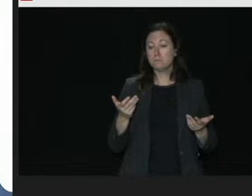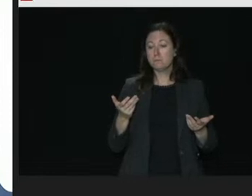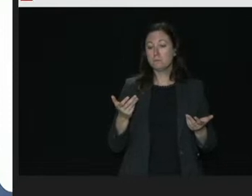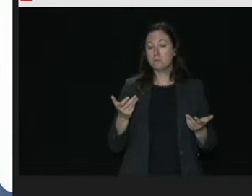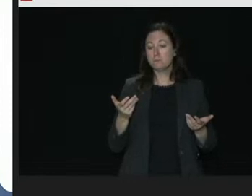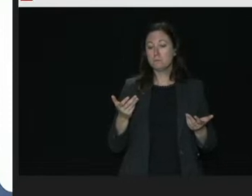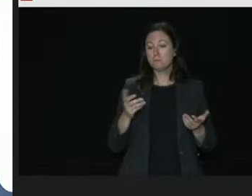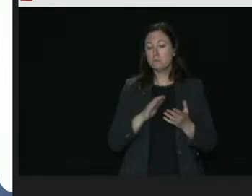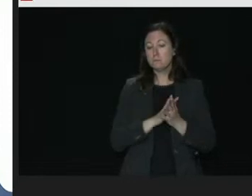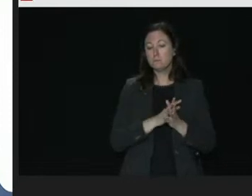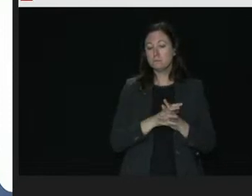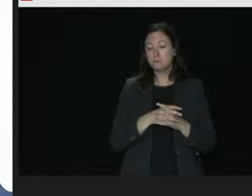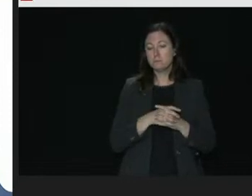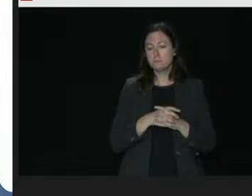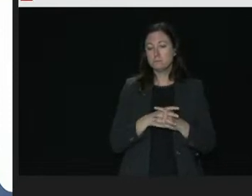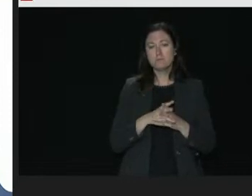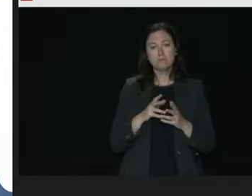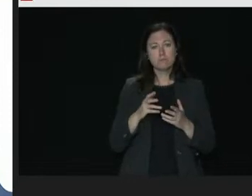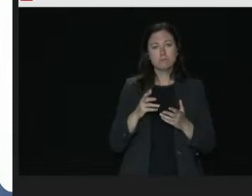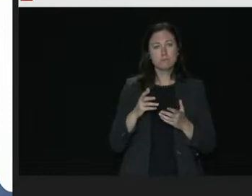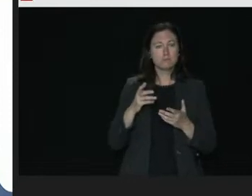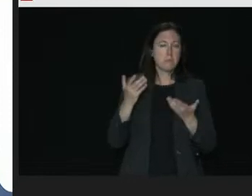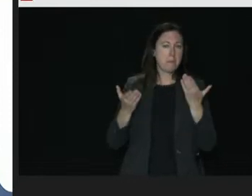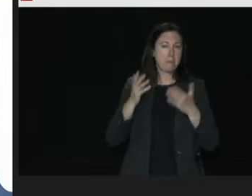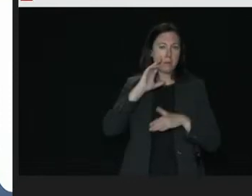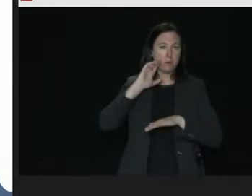are looking at an advanced purchase agreement.